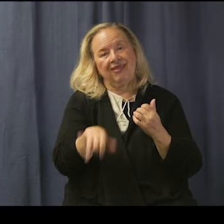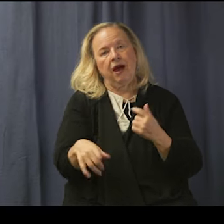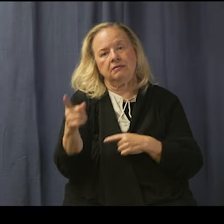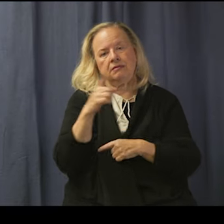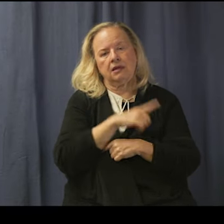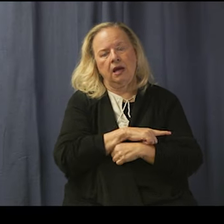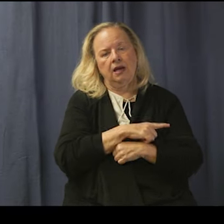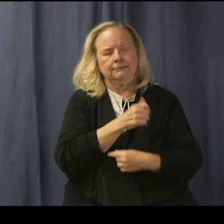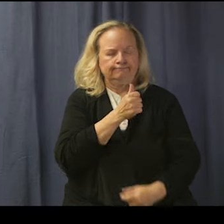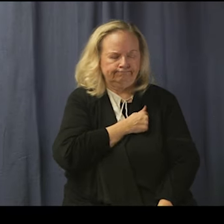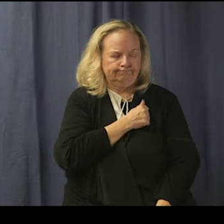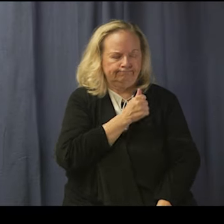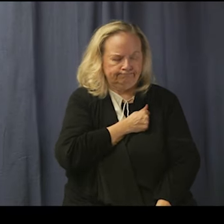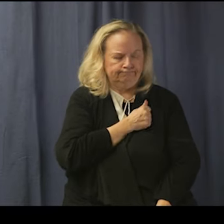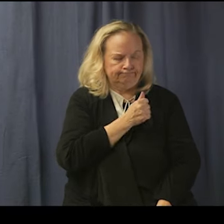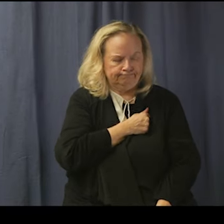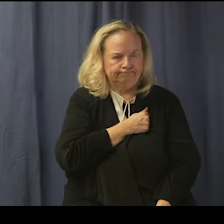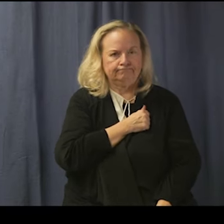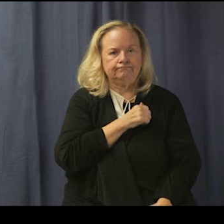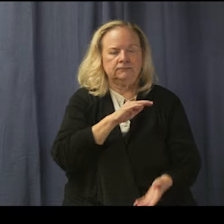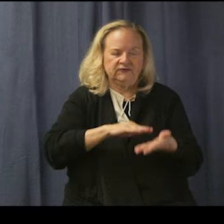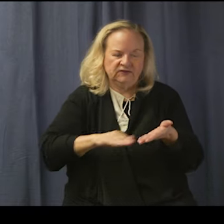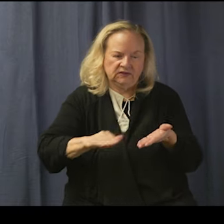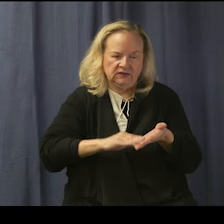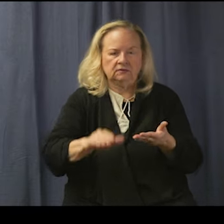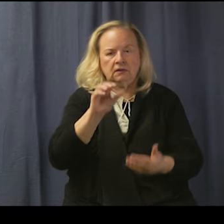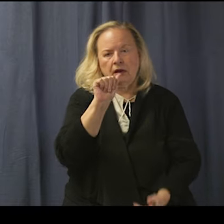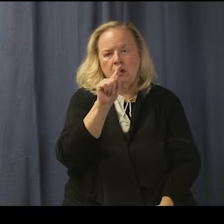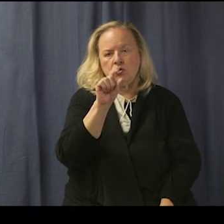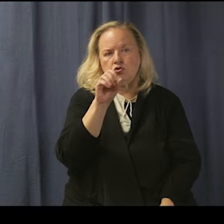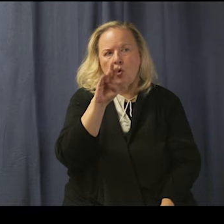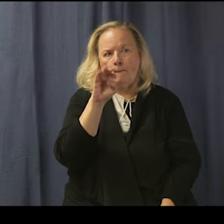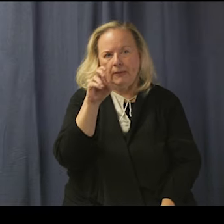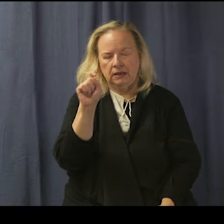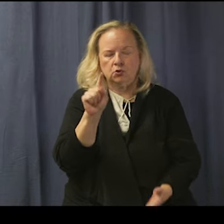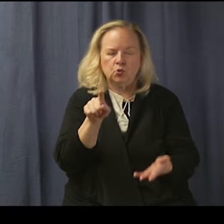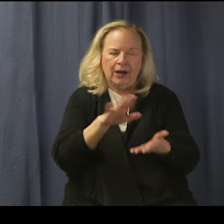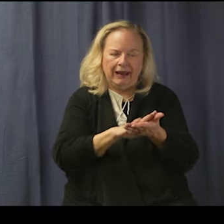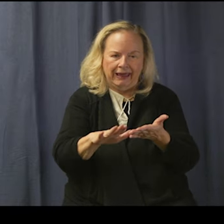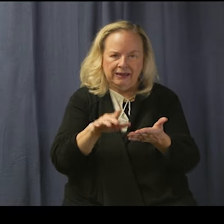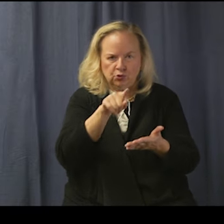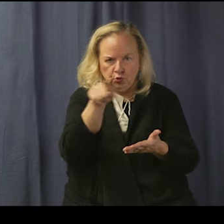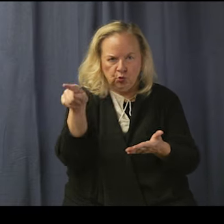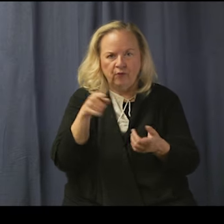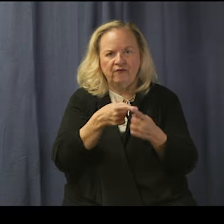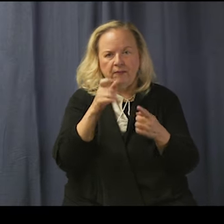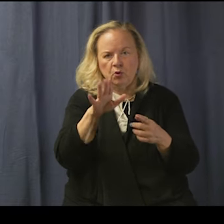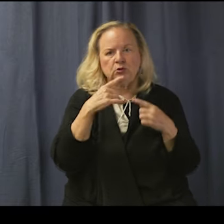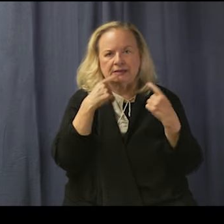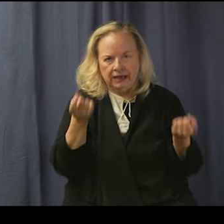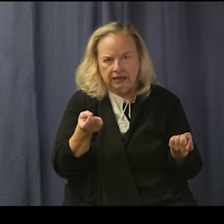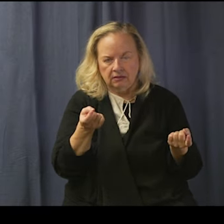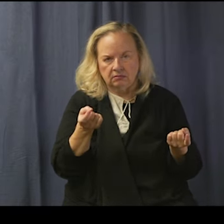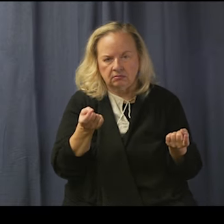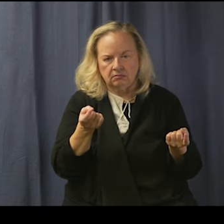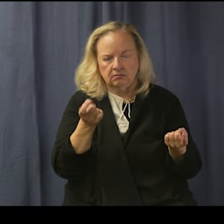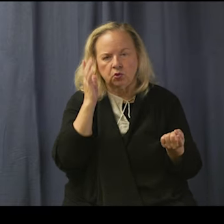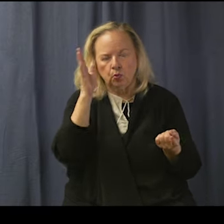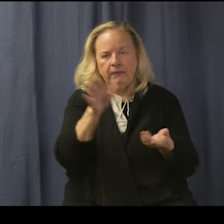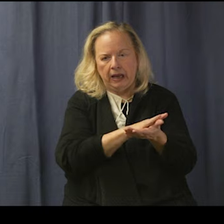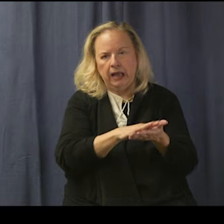shall atonement be made for you to cleanse you from all your sins. You shall